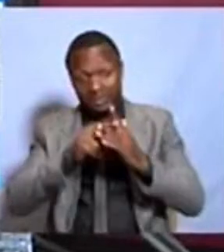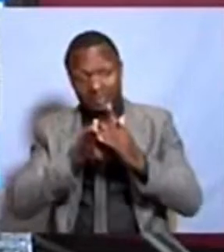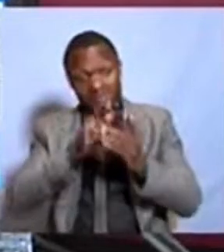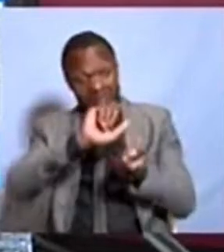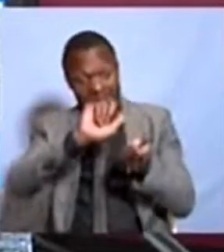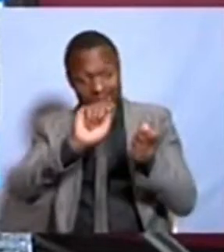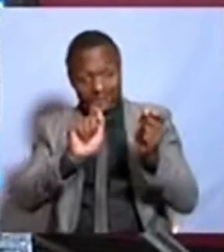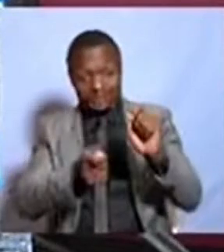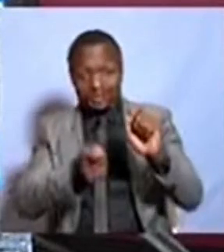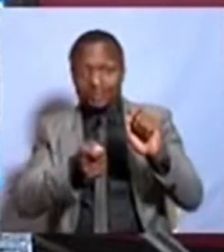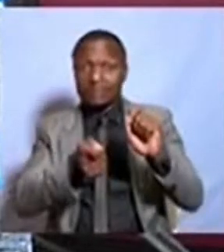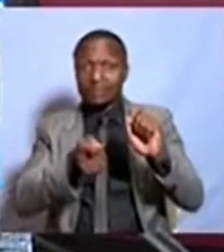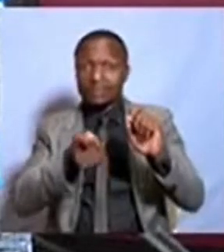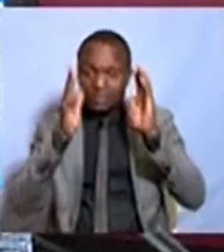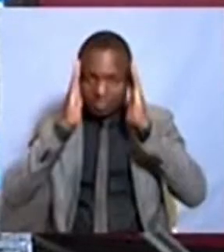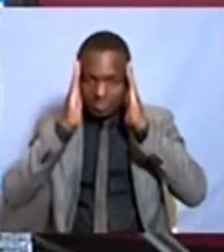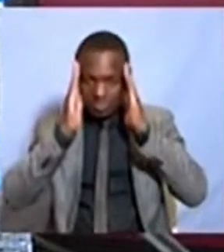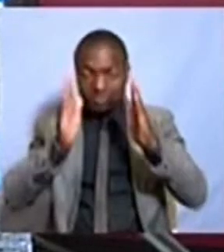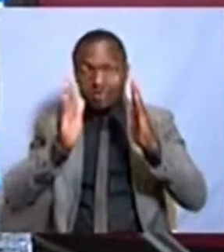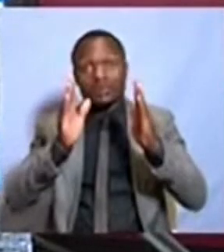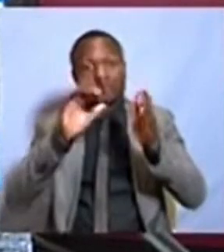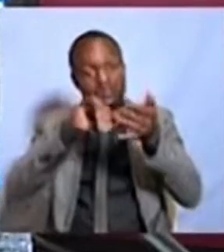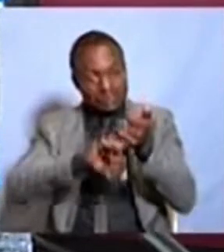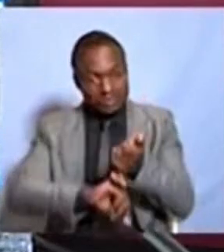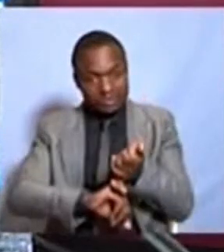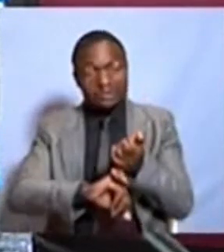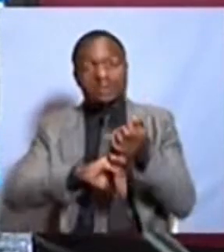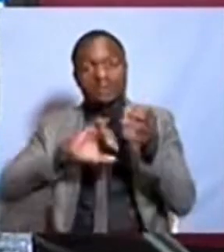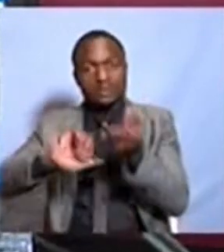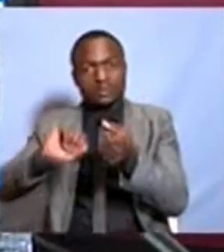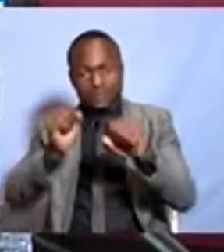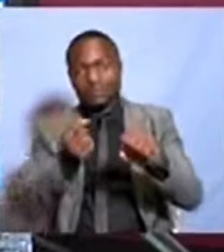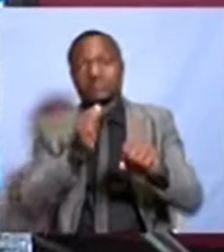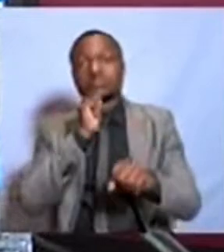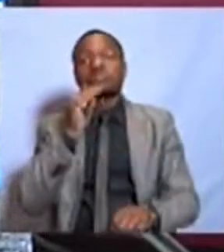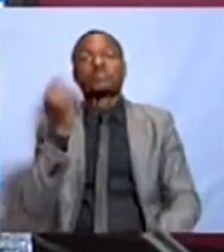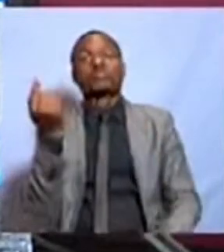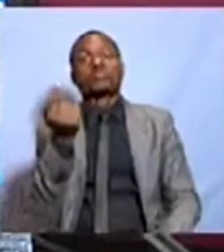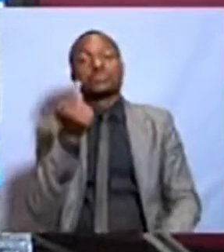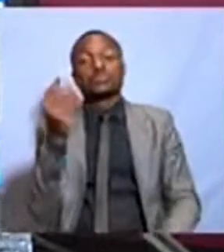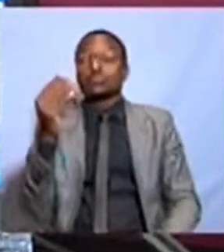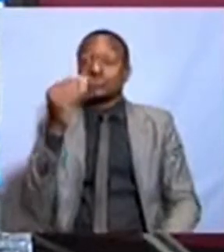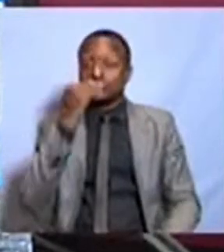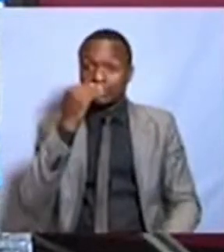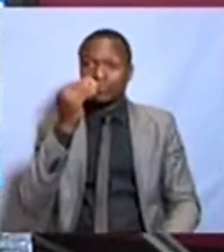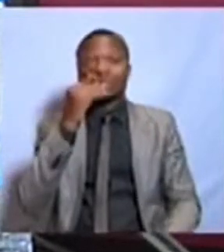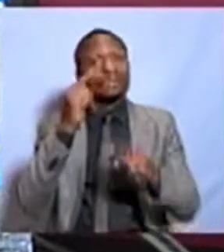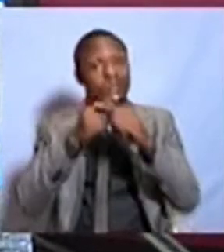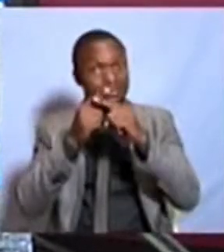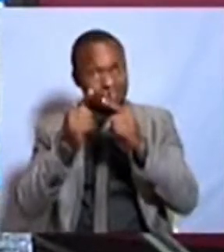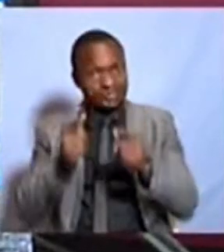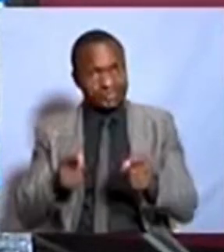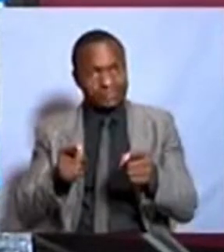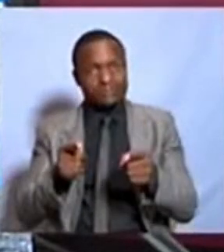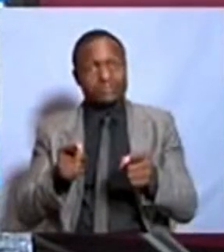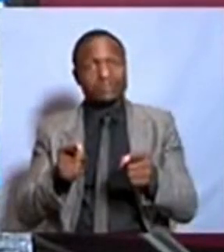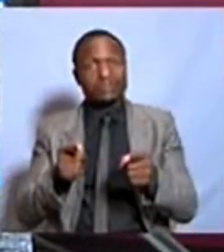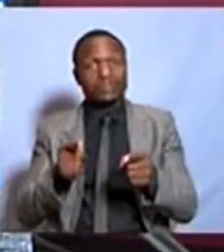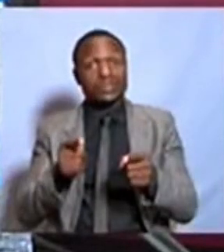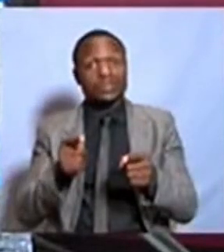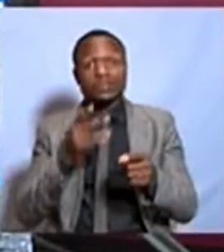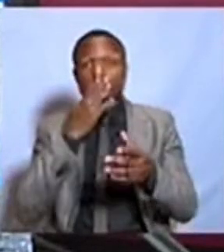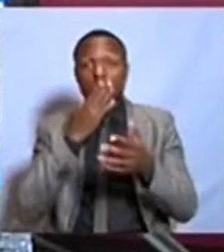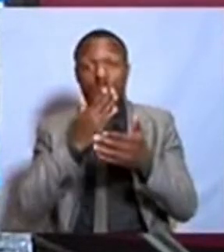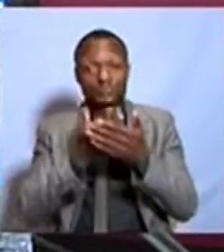we look at social protection as not just a consumption tool, but also a forward thinking